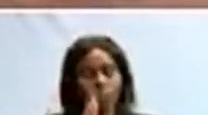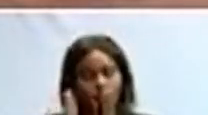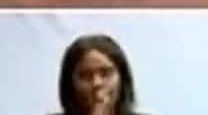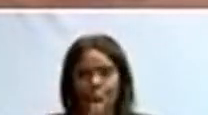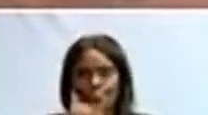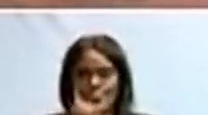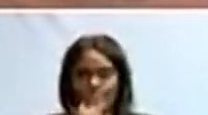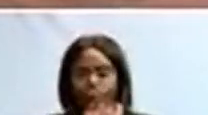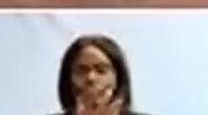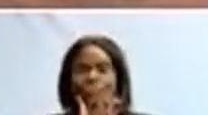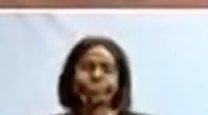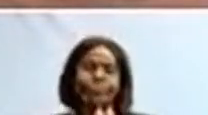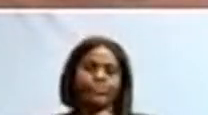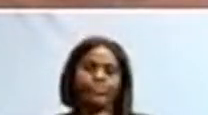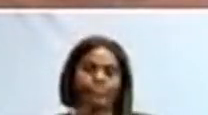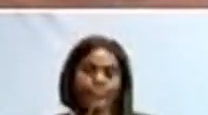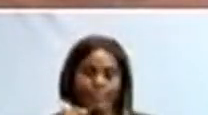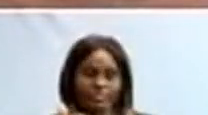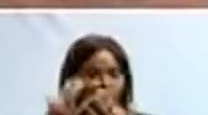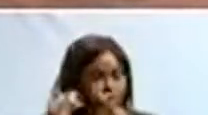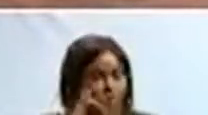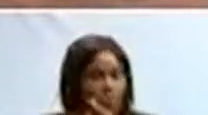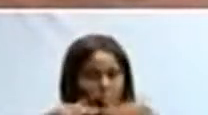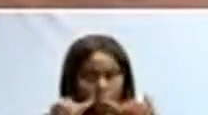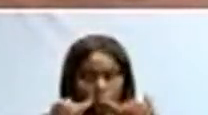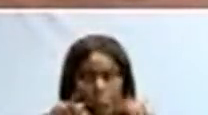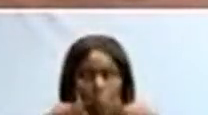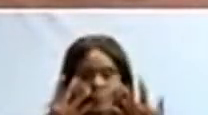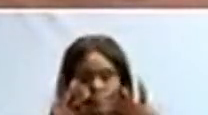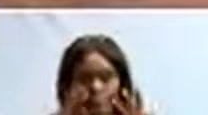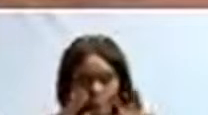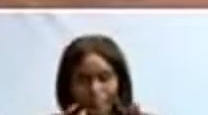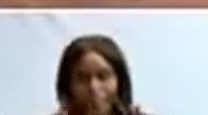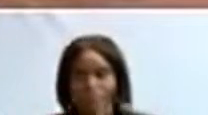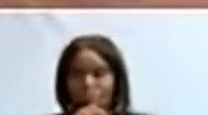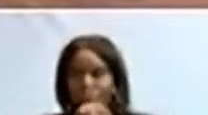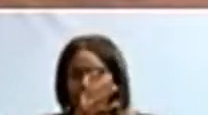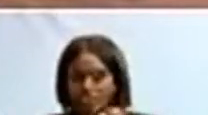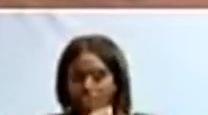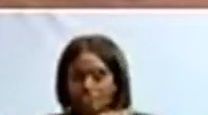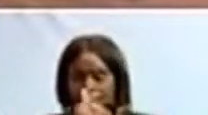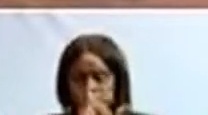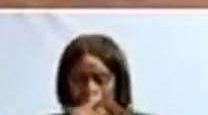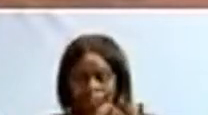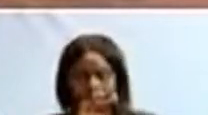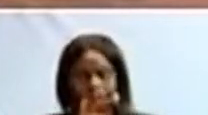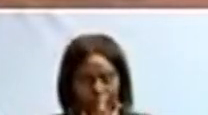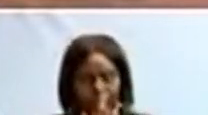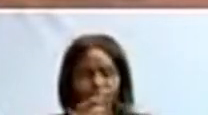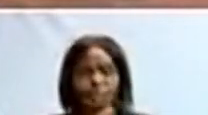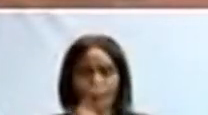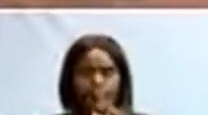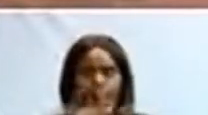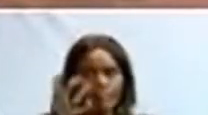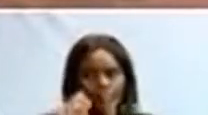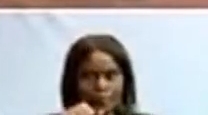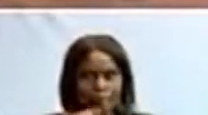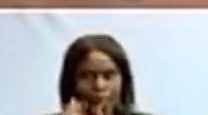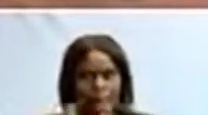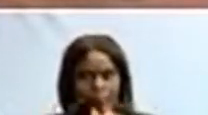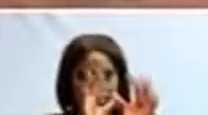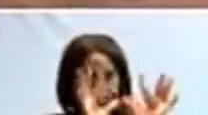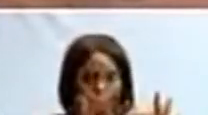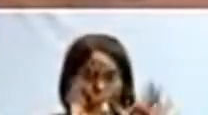misapplication of funds and wishes to state that the funds were borrowed from the capital